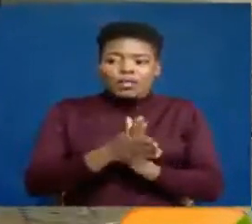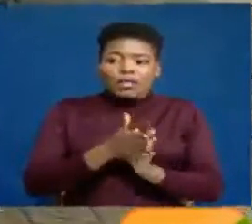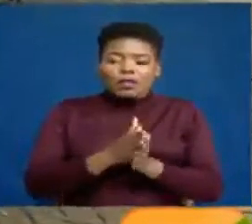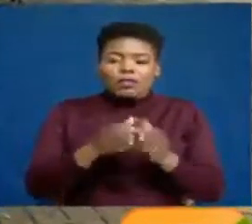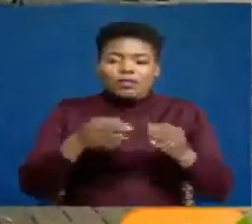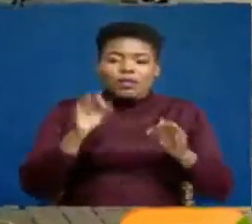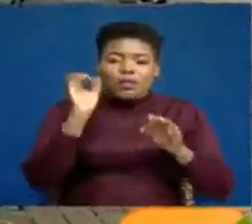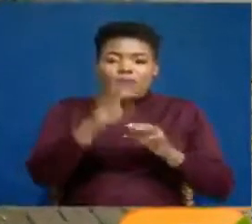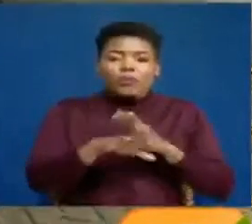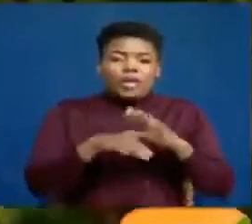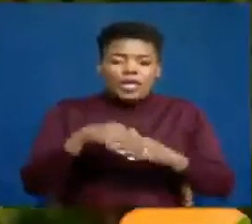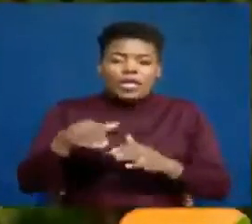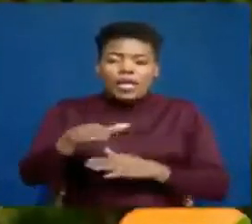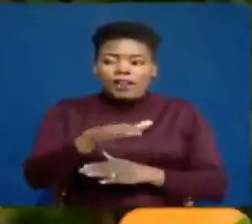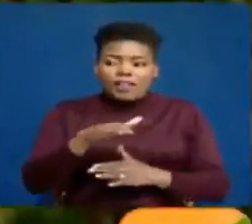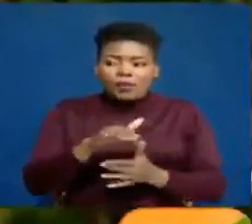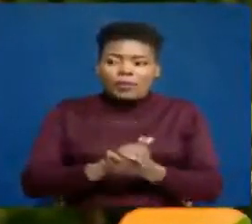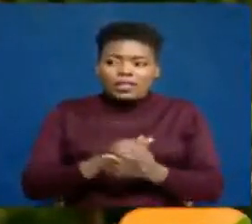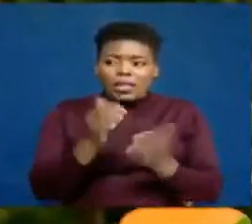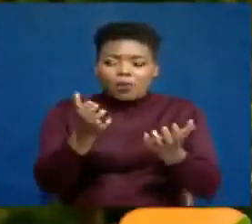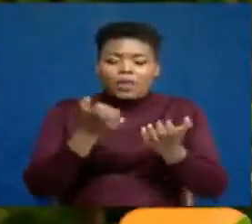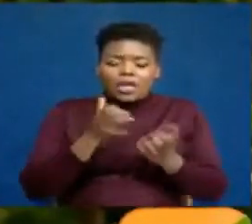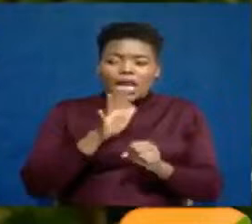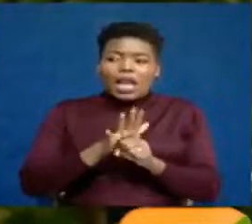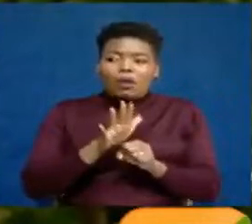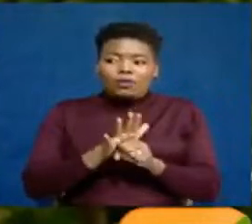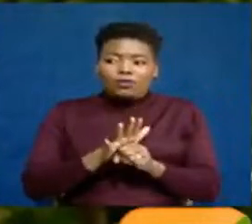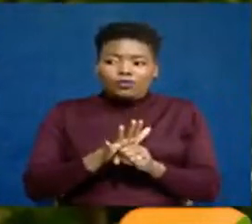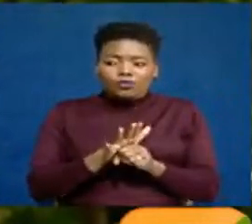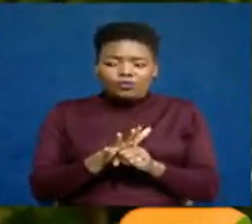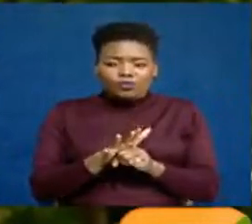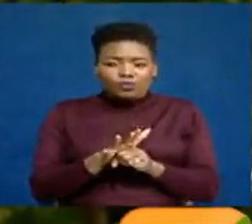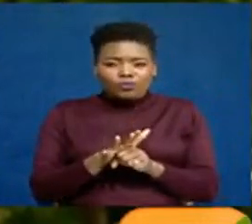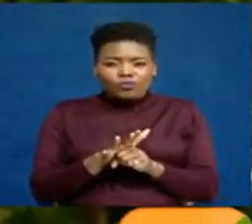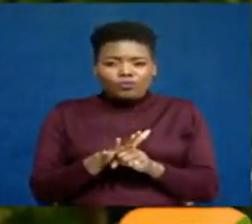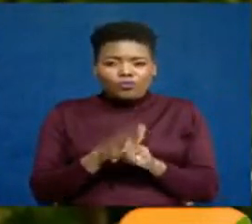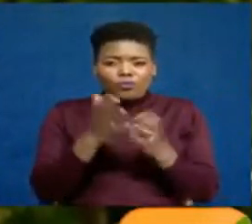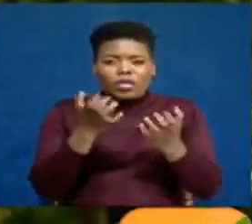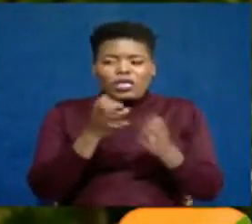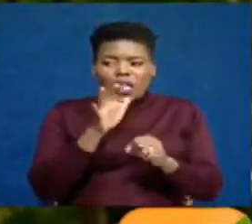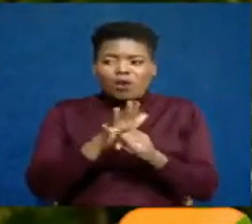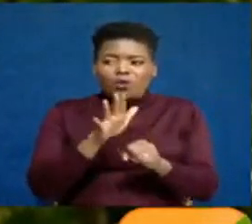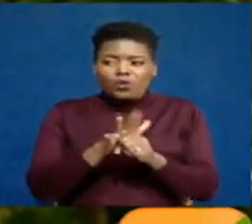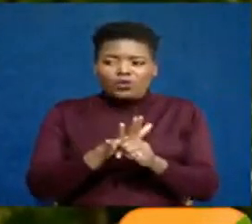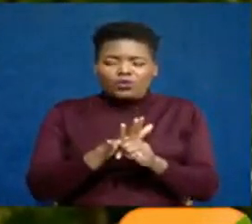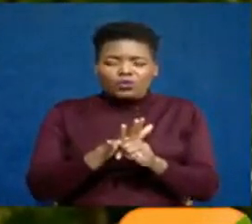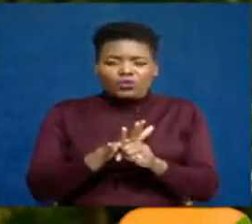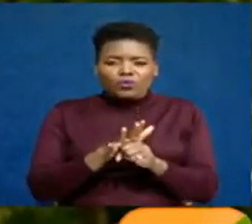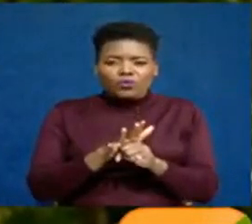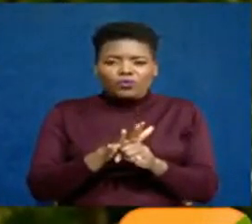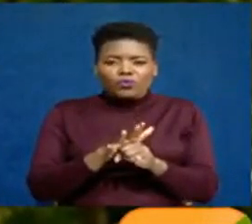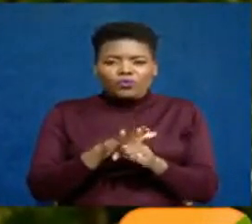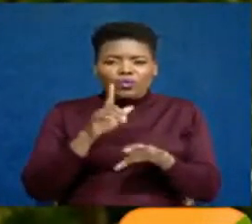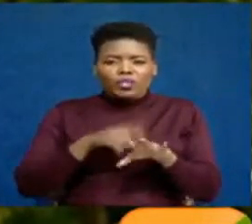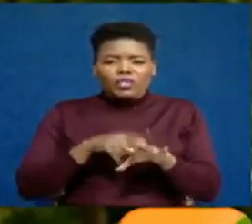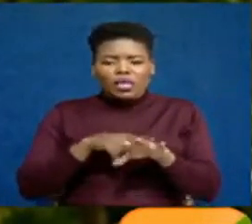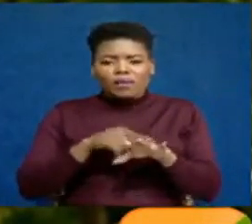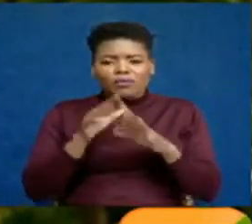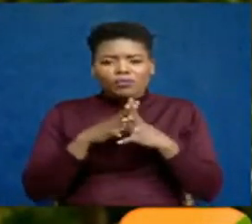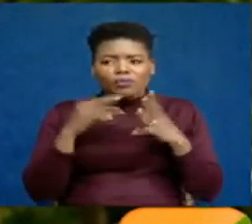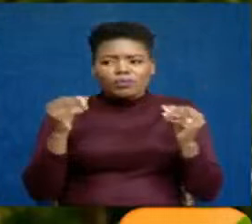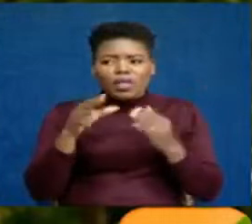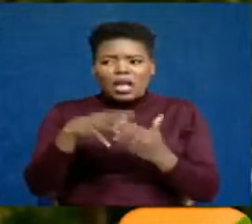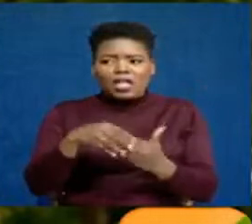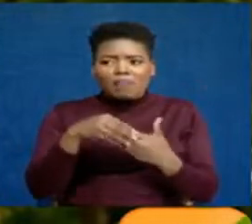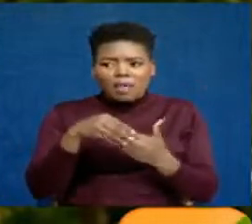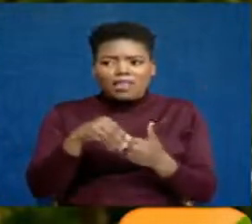the environment. We'll need a lot of mealworms to do the digestion. I can give you from our experimental setup where we